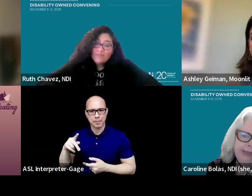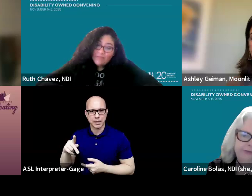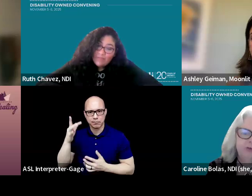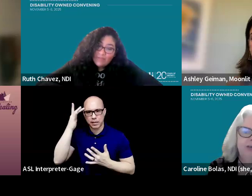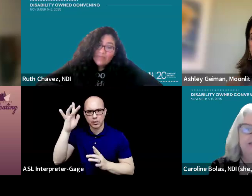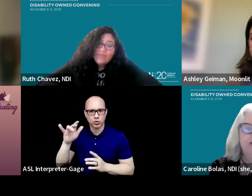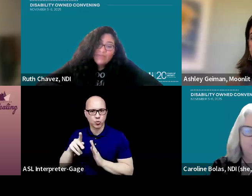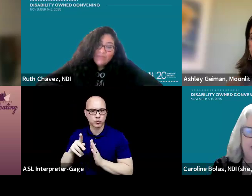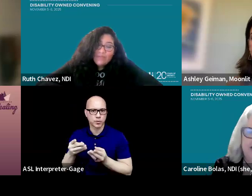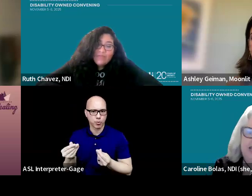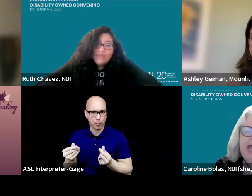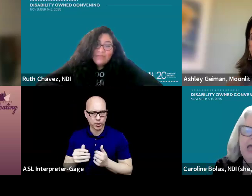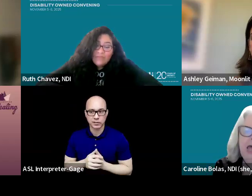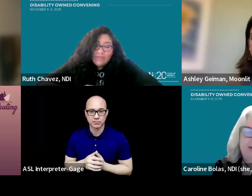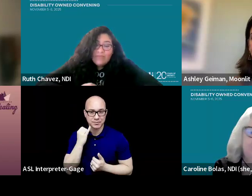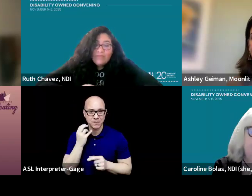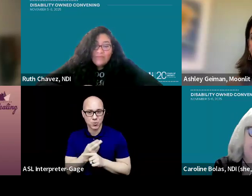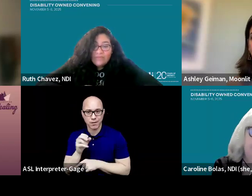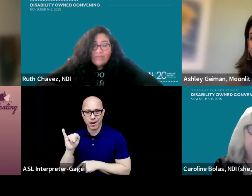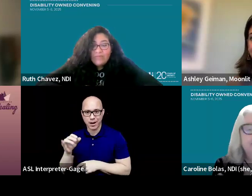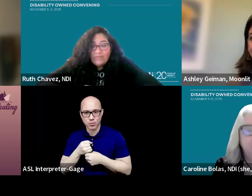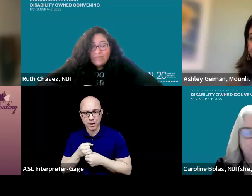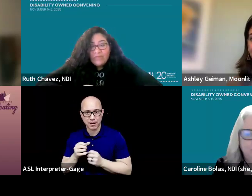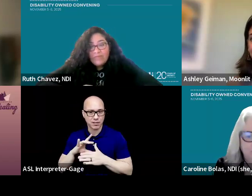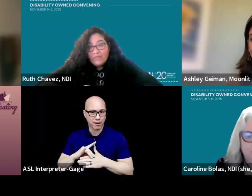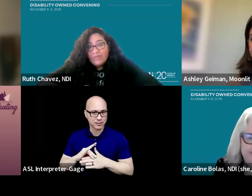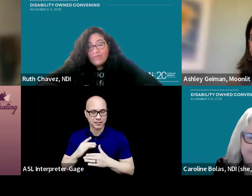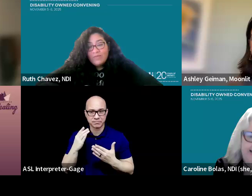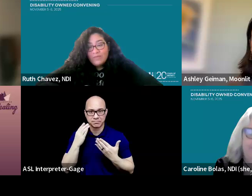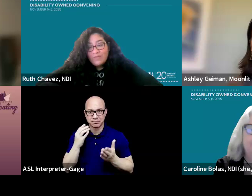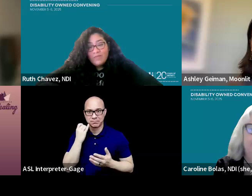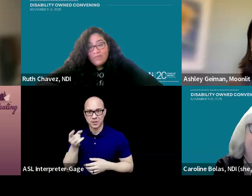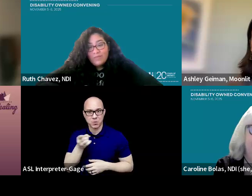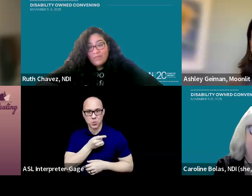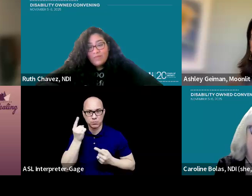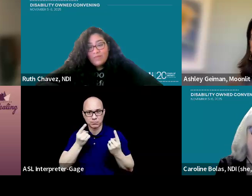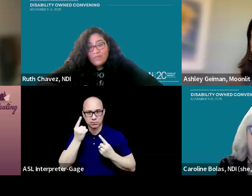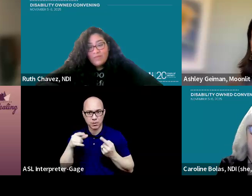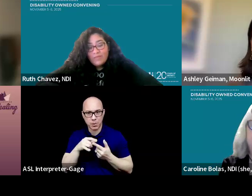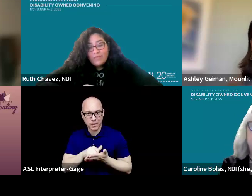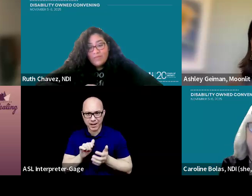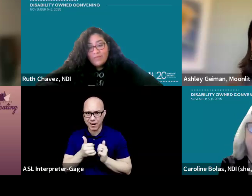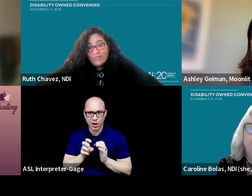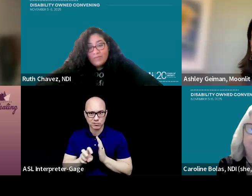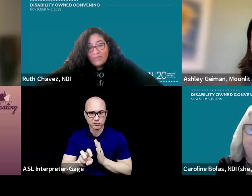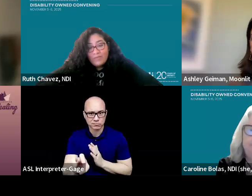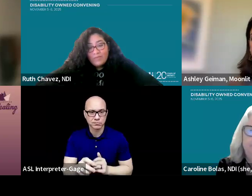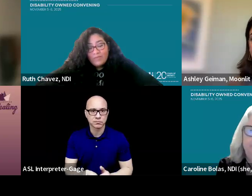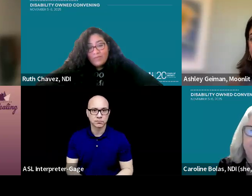used AI to generate content. I don't know if anyone has any thoughts on this and how they might navigate that